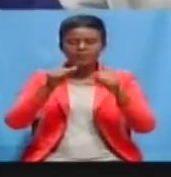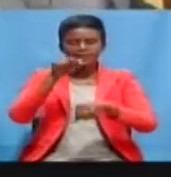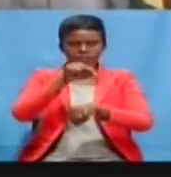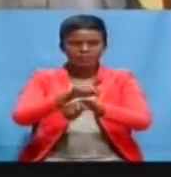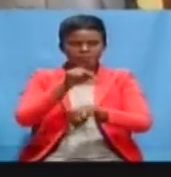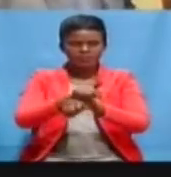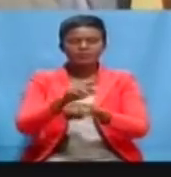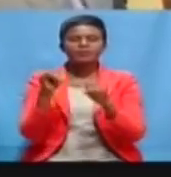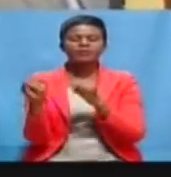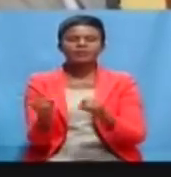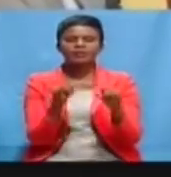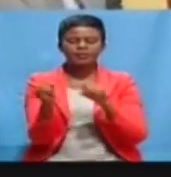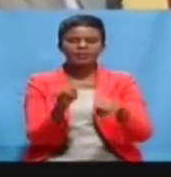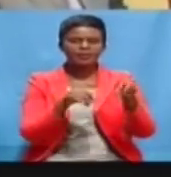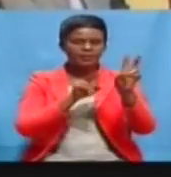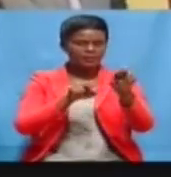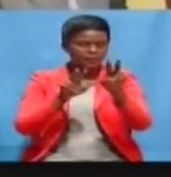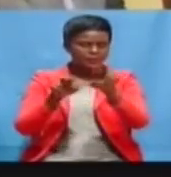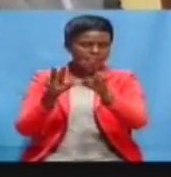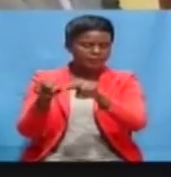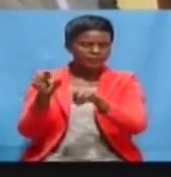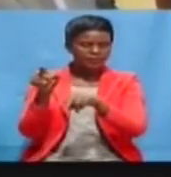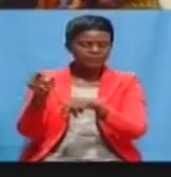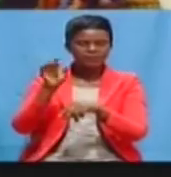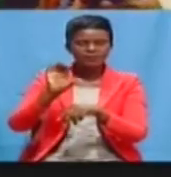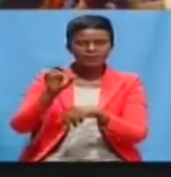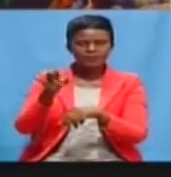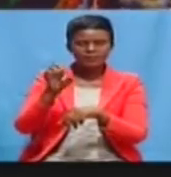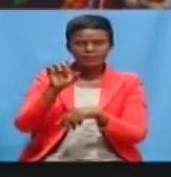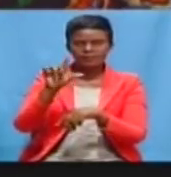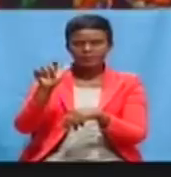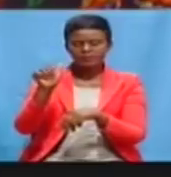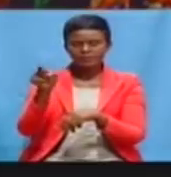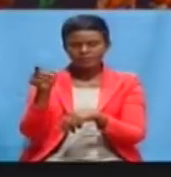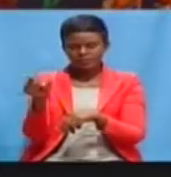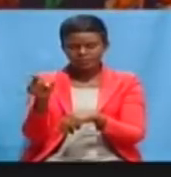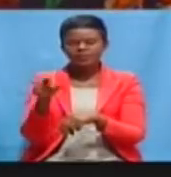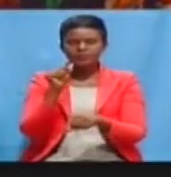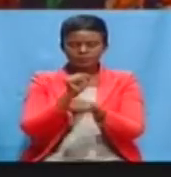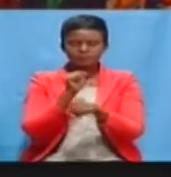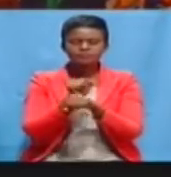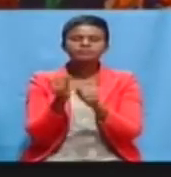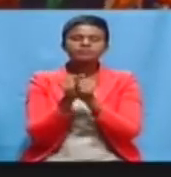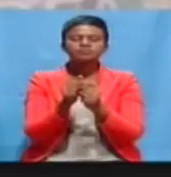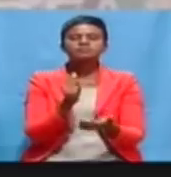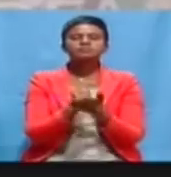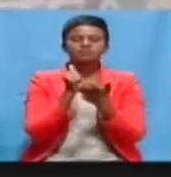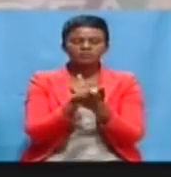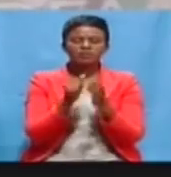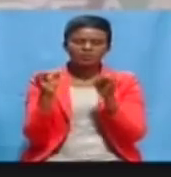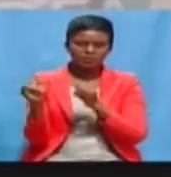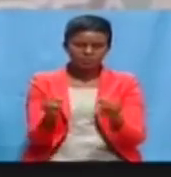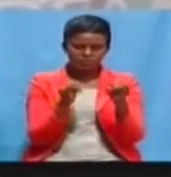Project Implementation and Monitoring, Andrew Chela, says academic partnership will assist in